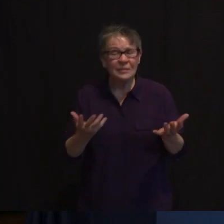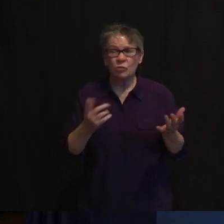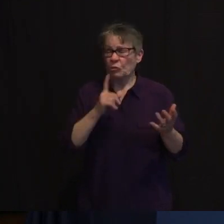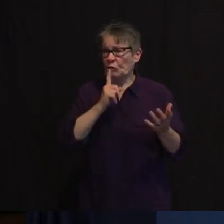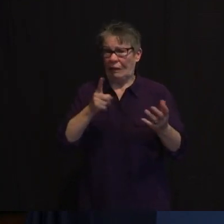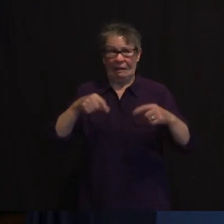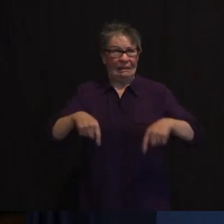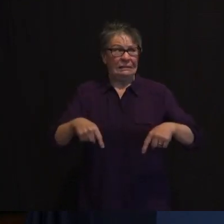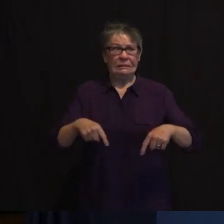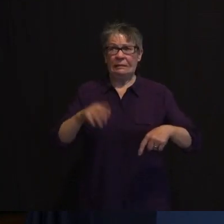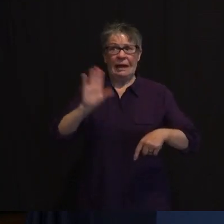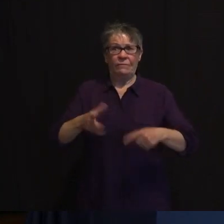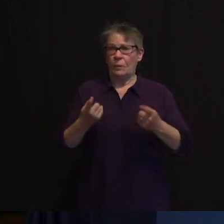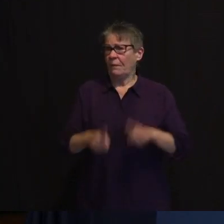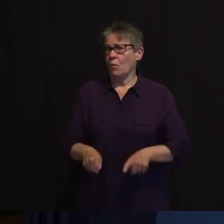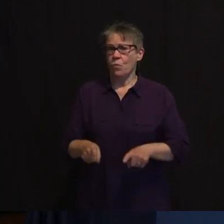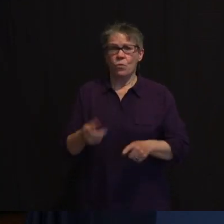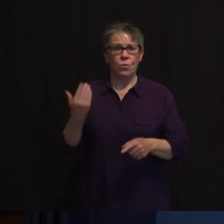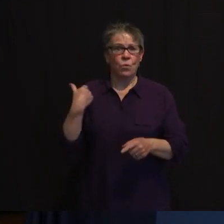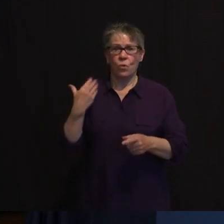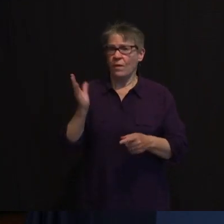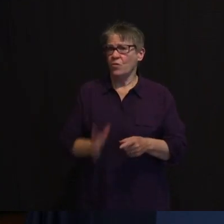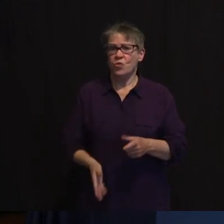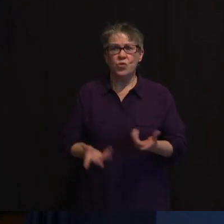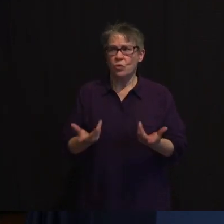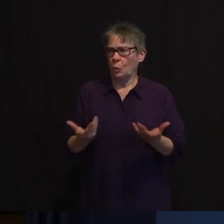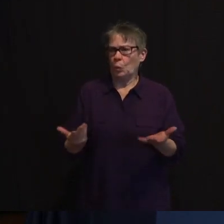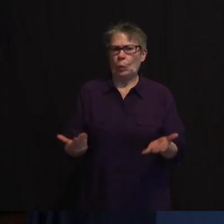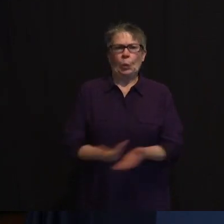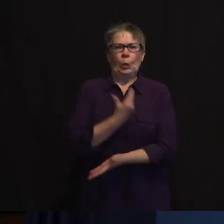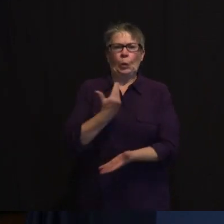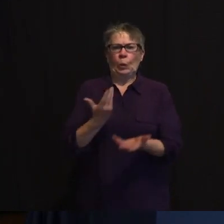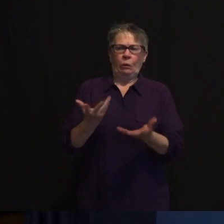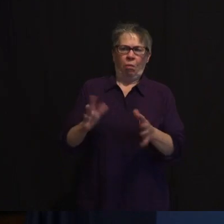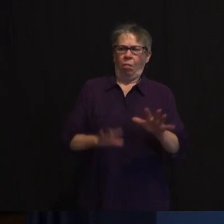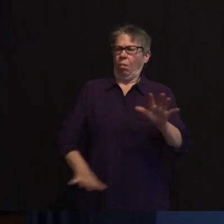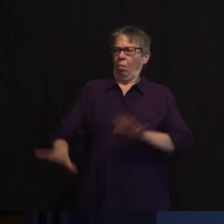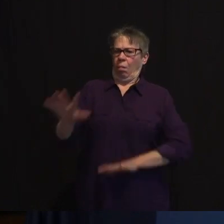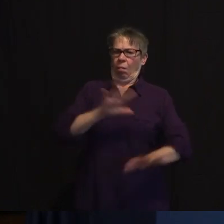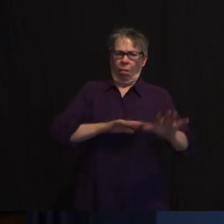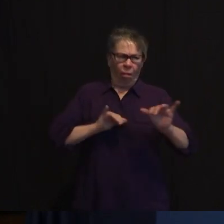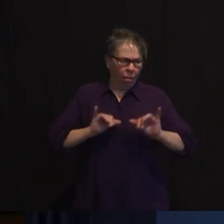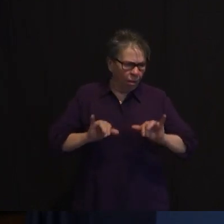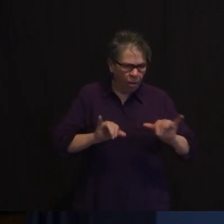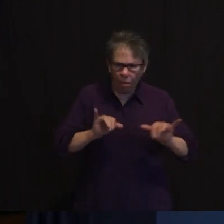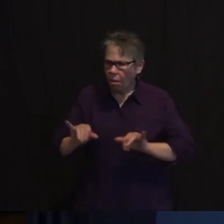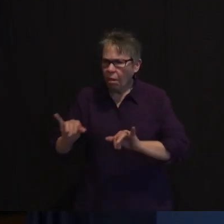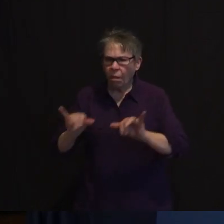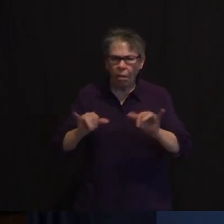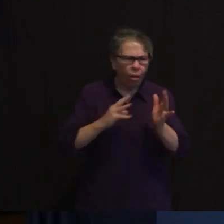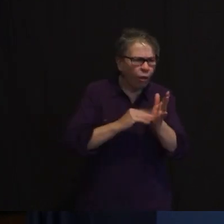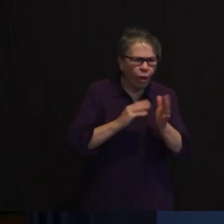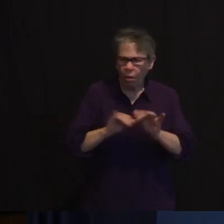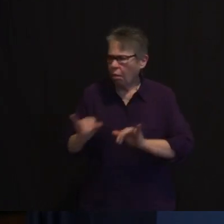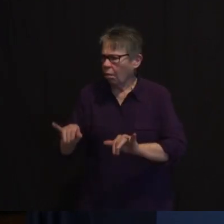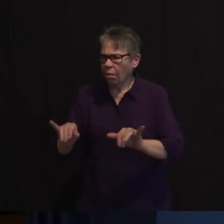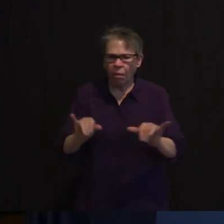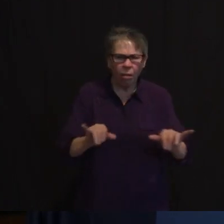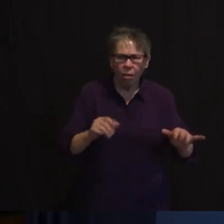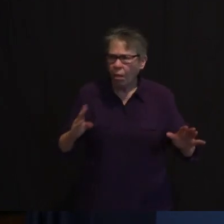these steps to try to mitigate and flatten the curve and what that will happen. We do not know how heat will affect it over the